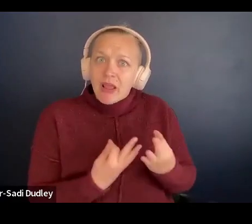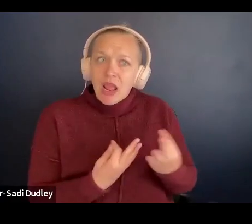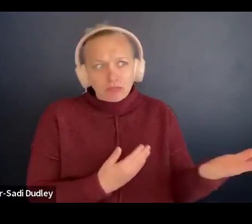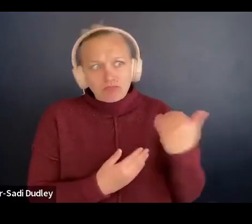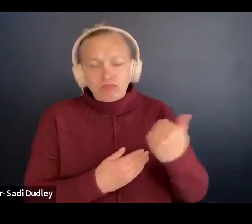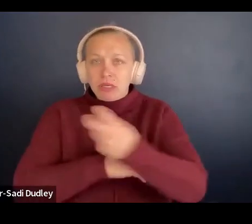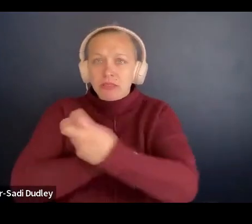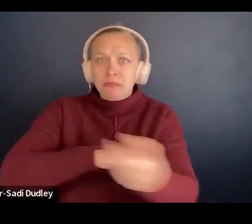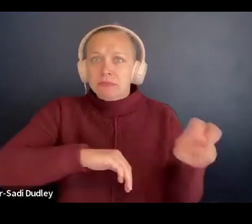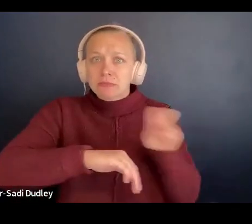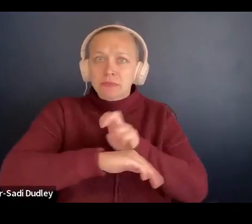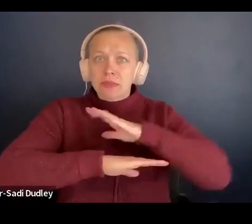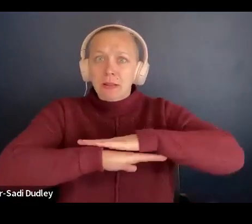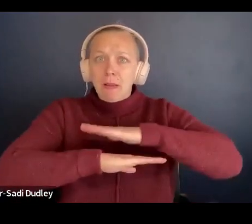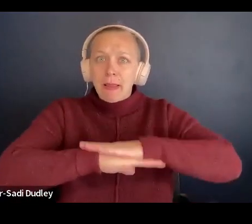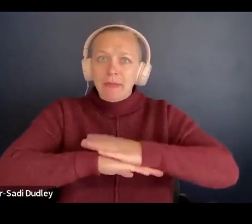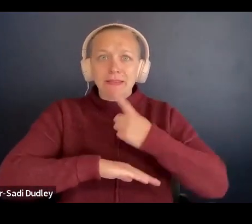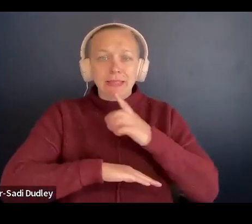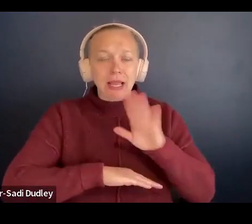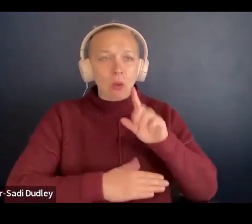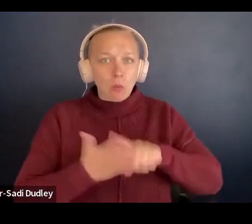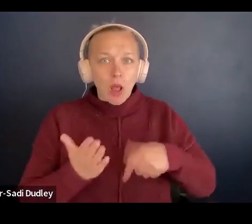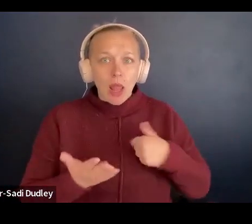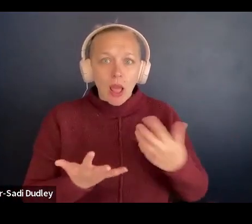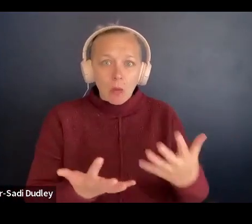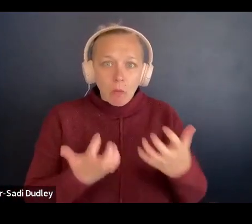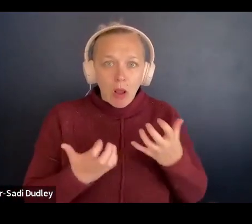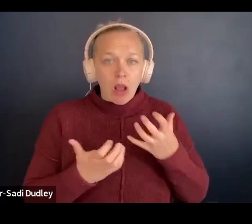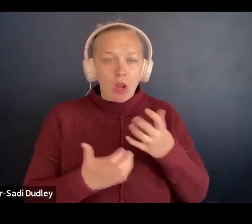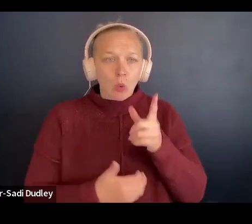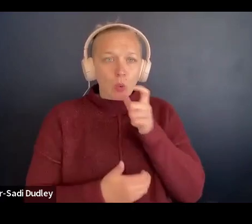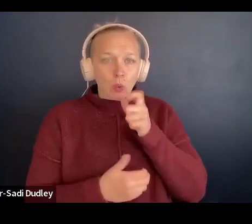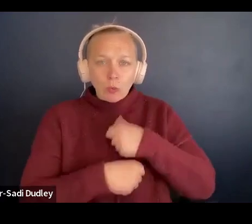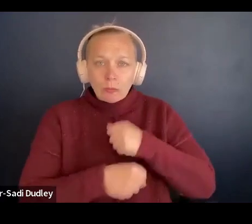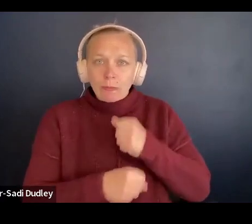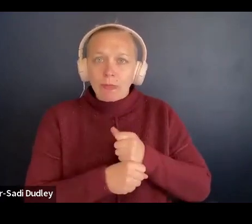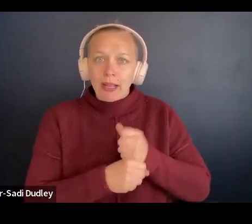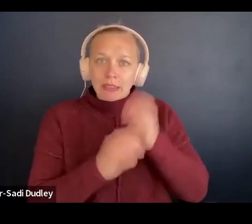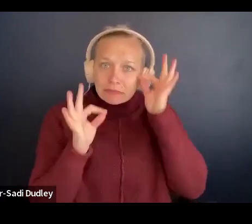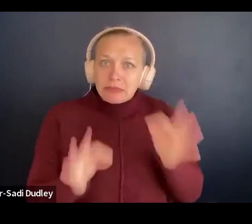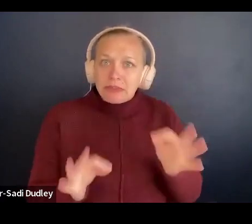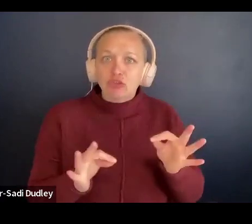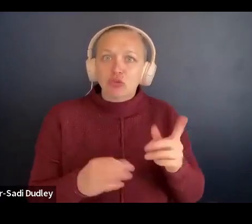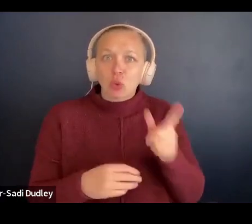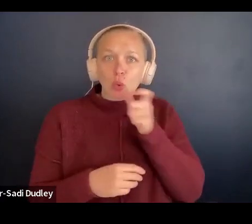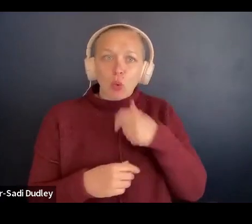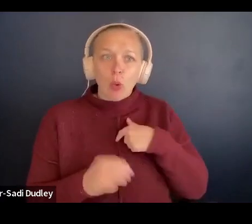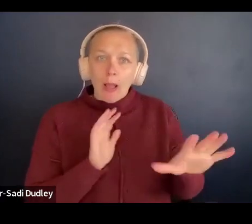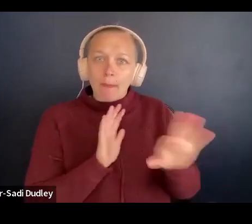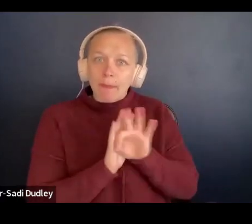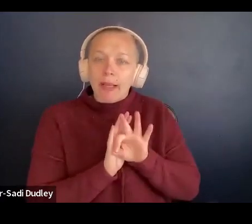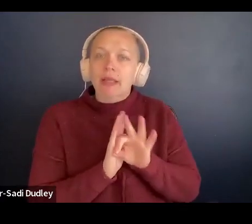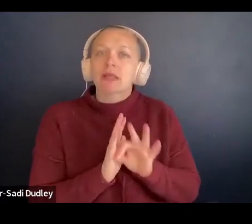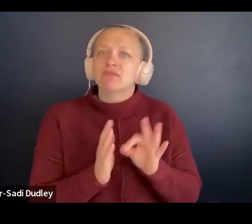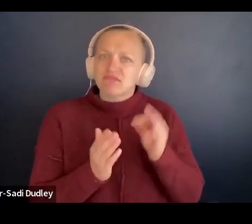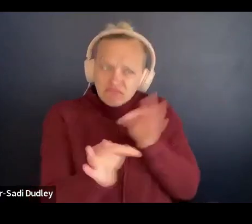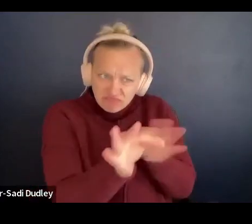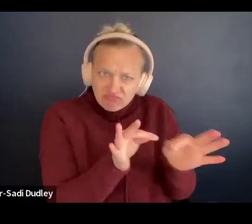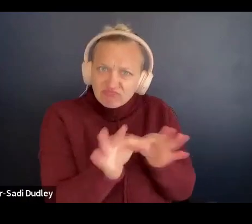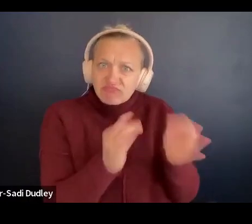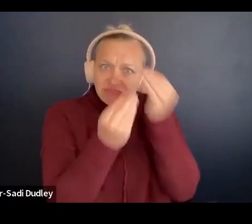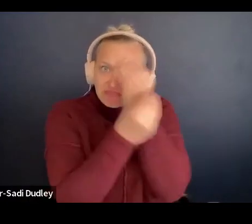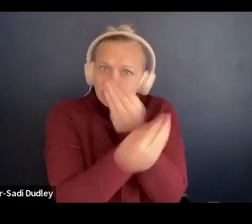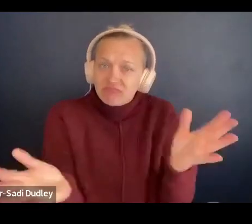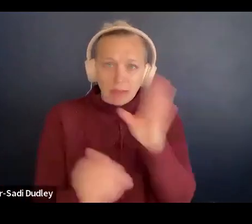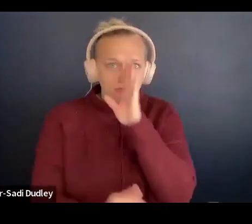have made these decisions and who you are putting in charge of specific things. If you execute a DNR